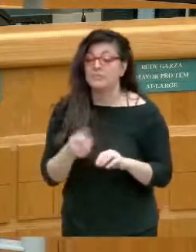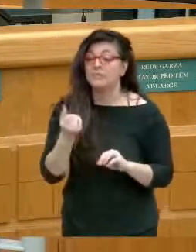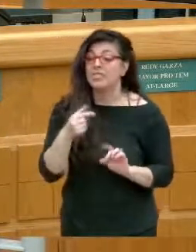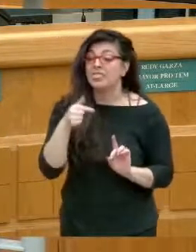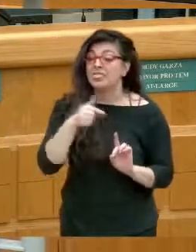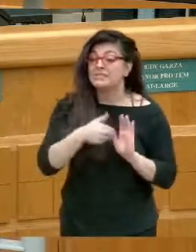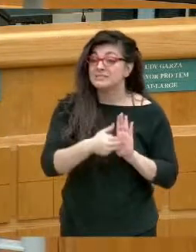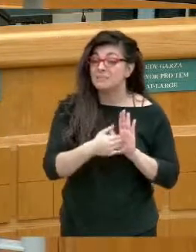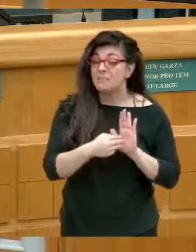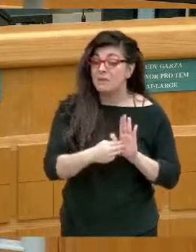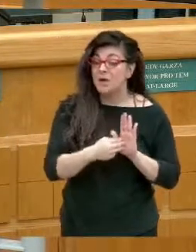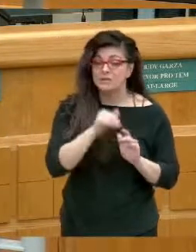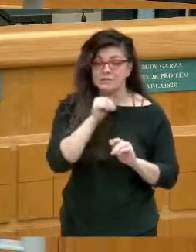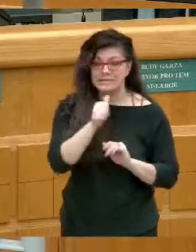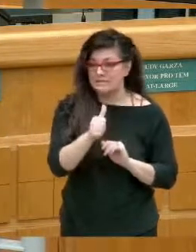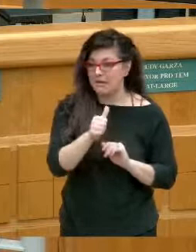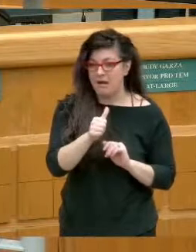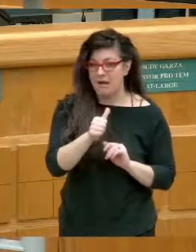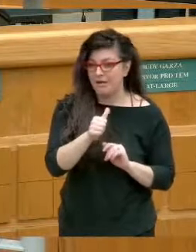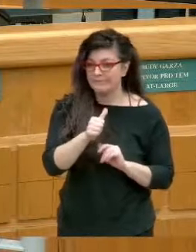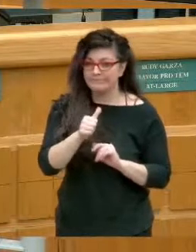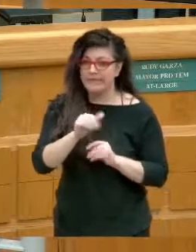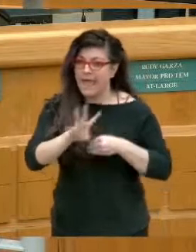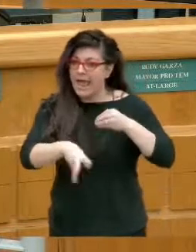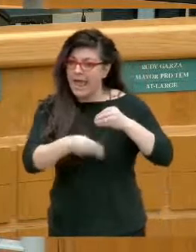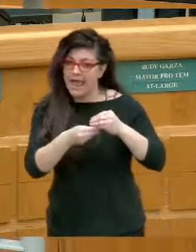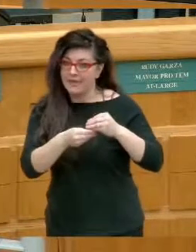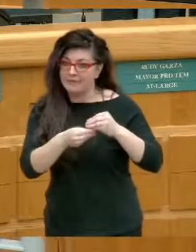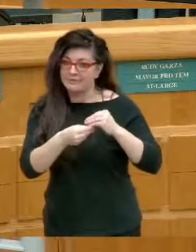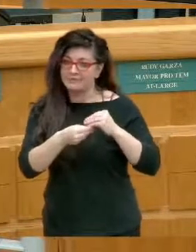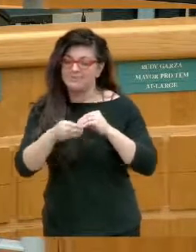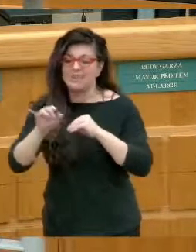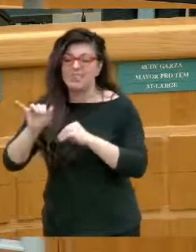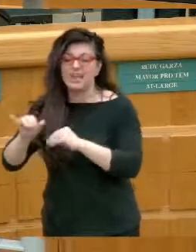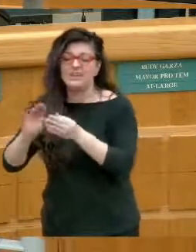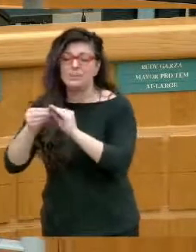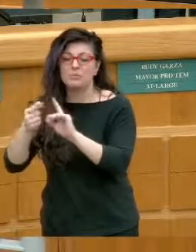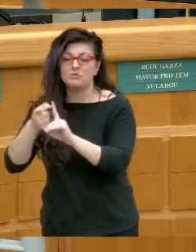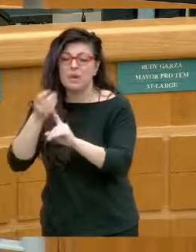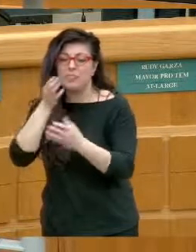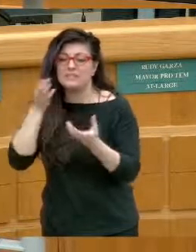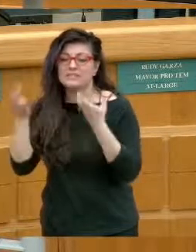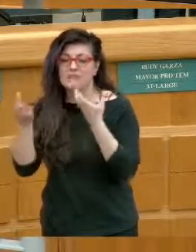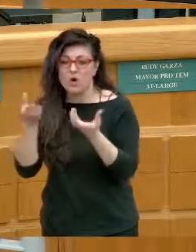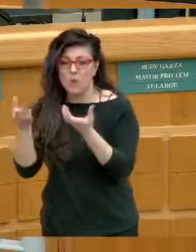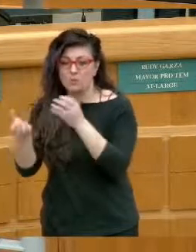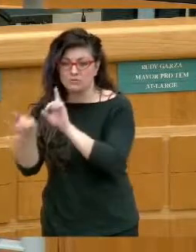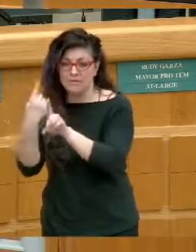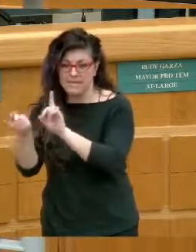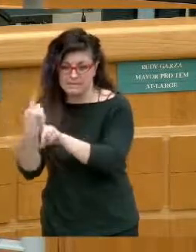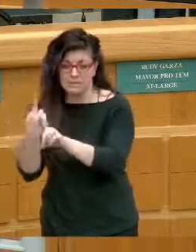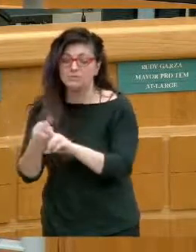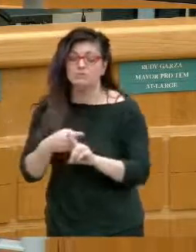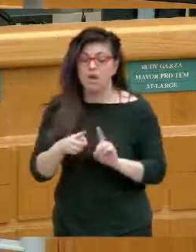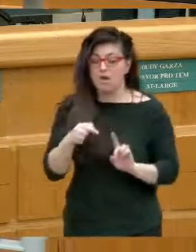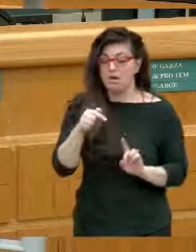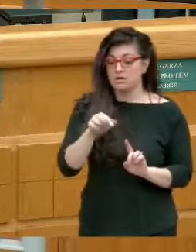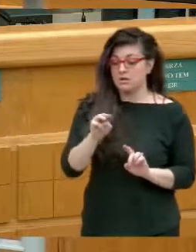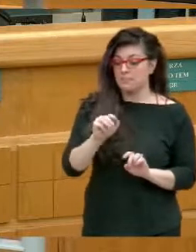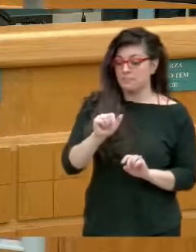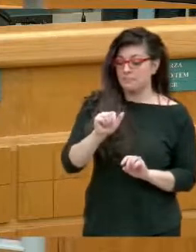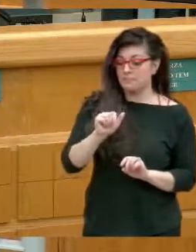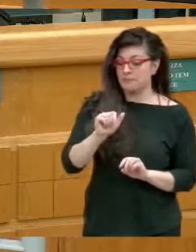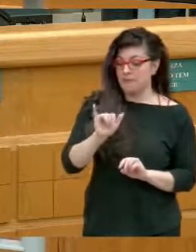right now. It's just looking at the interventions that are taken. So on May 1st, we've transitioned to this average now